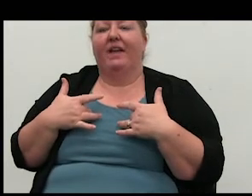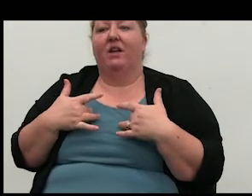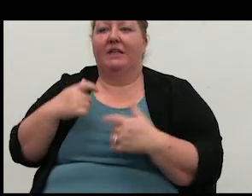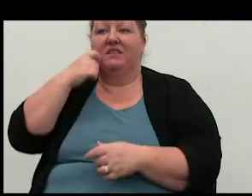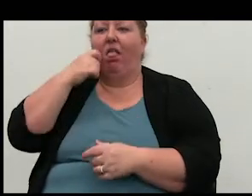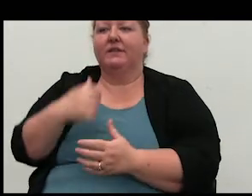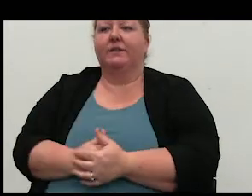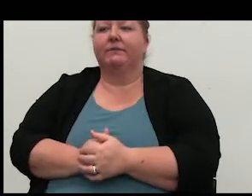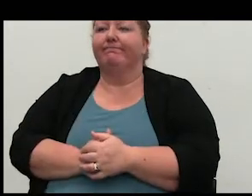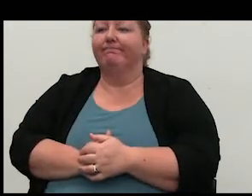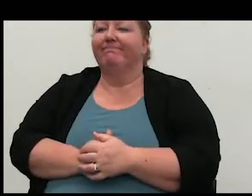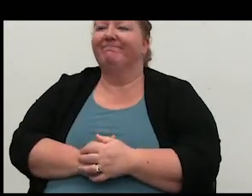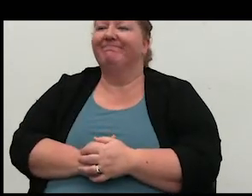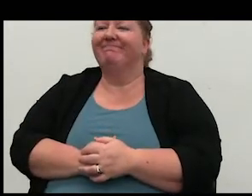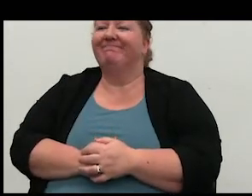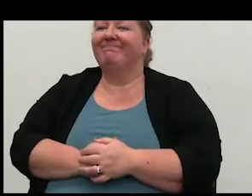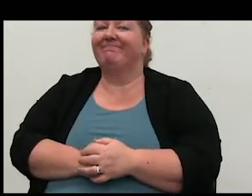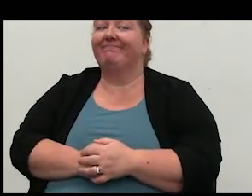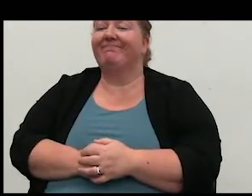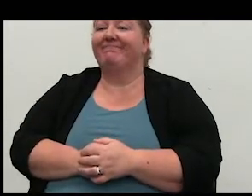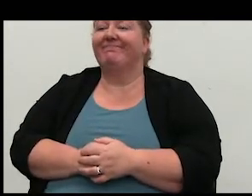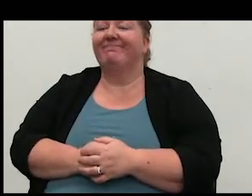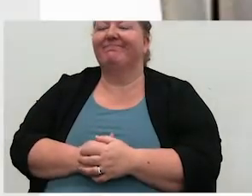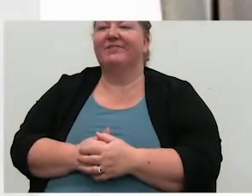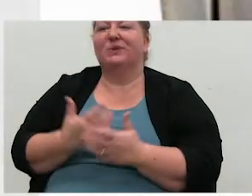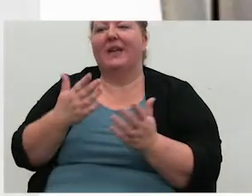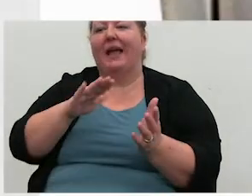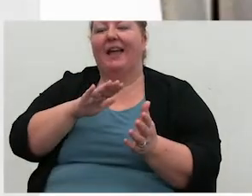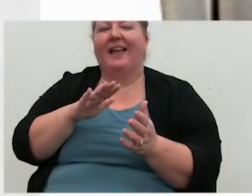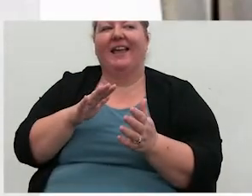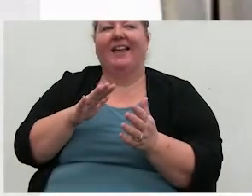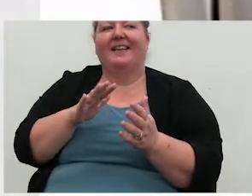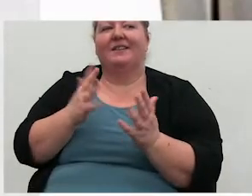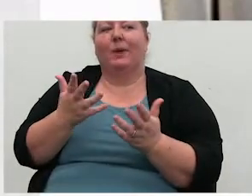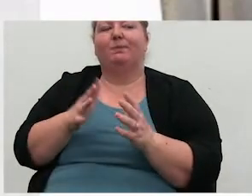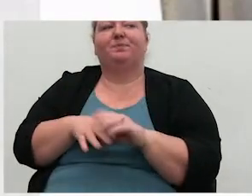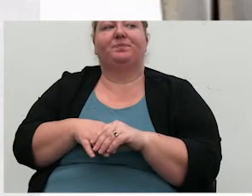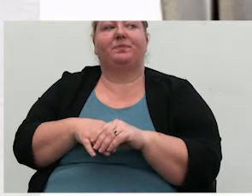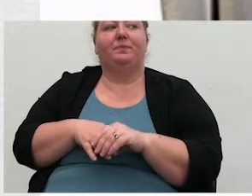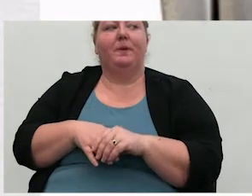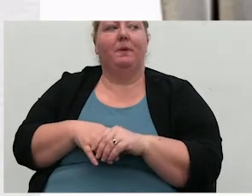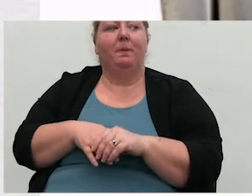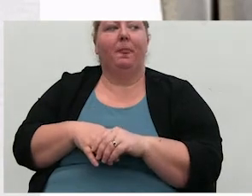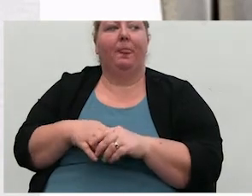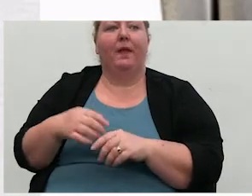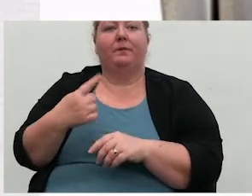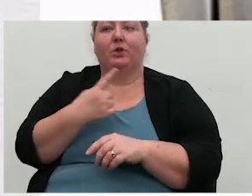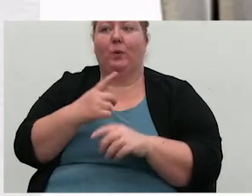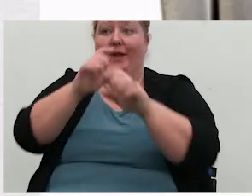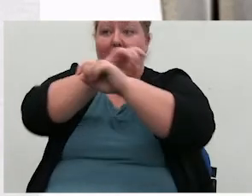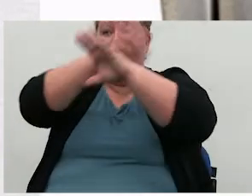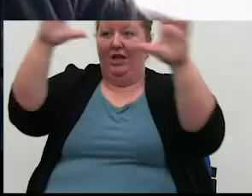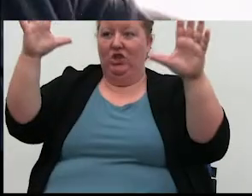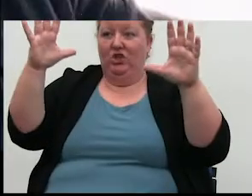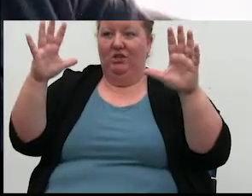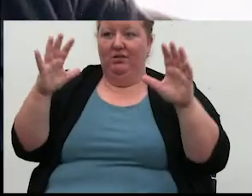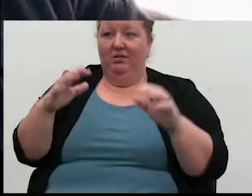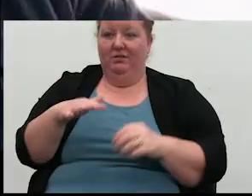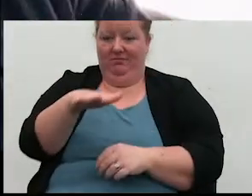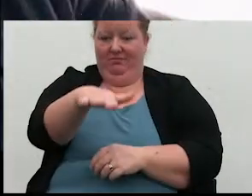insulted. Get this out of the way, okay? So this is how he imagines little owl learning.